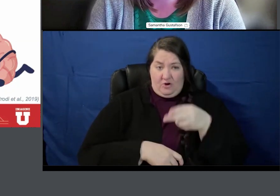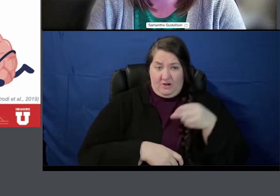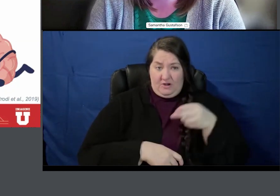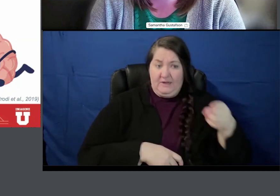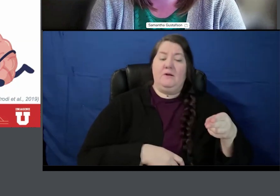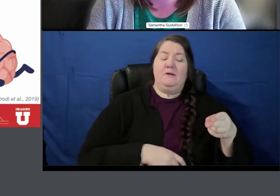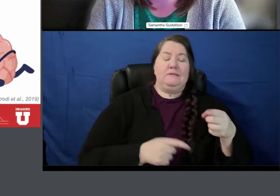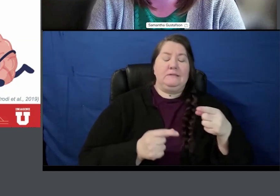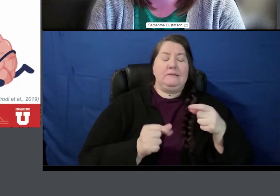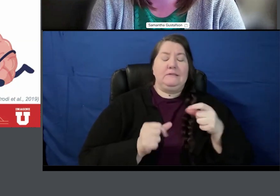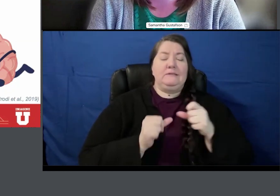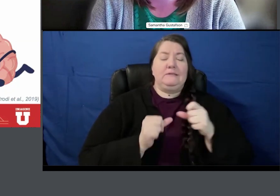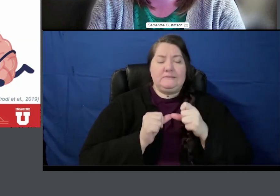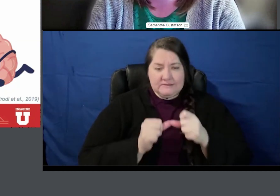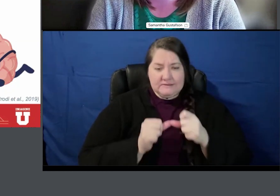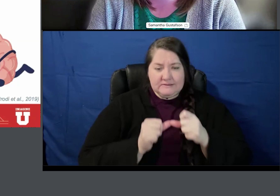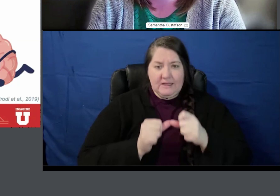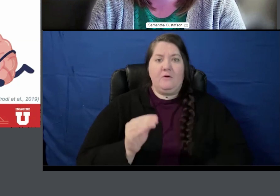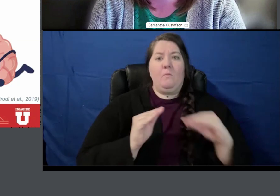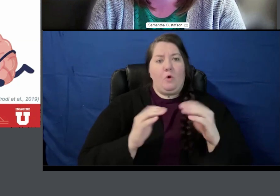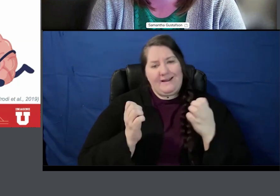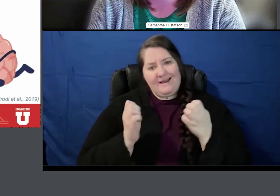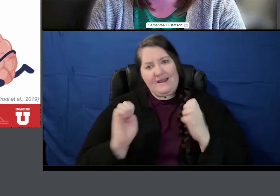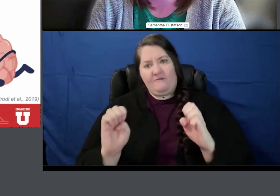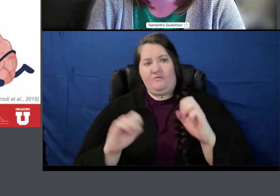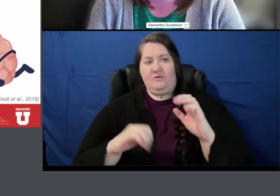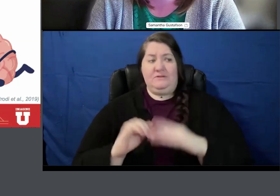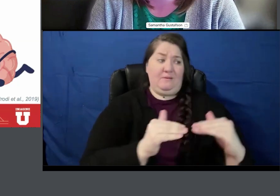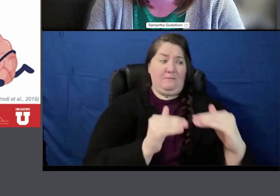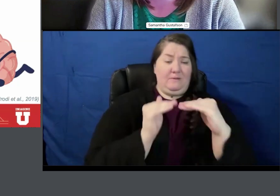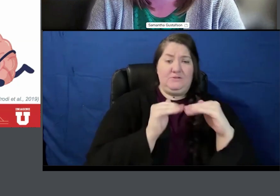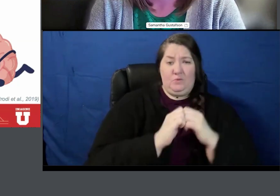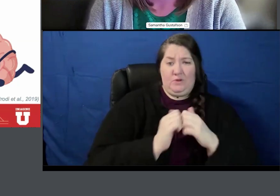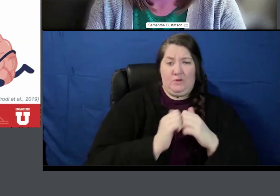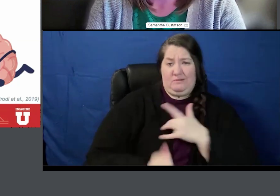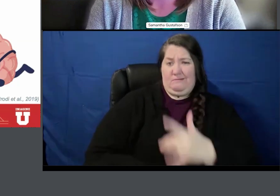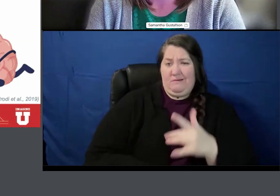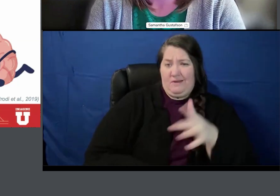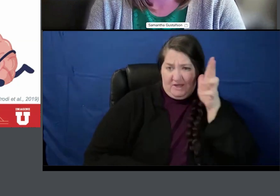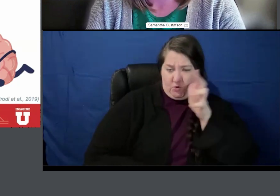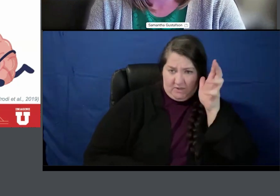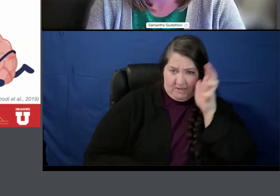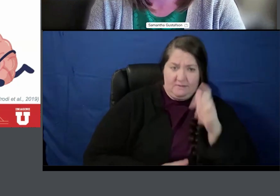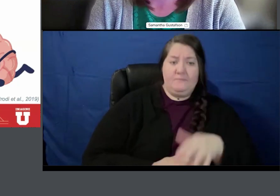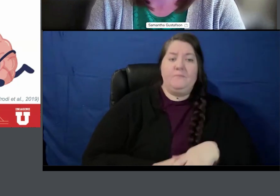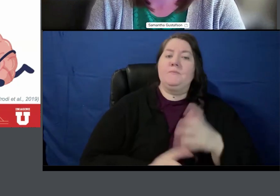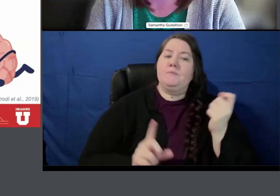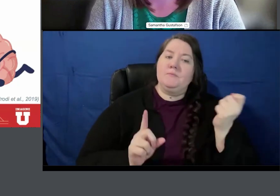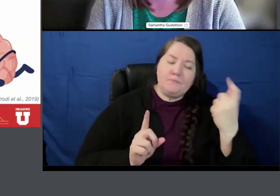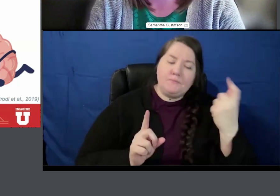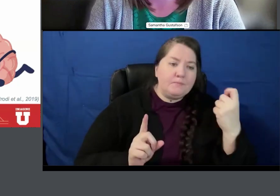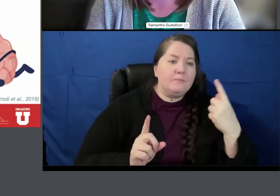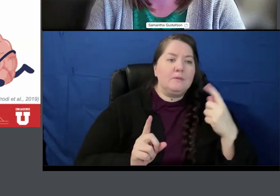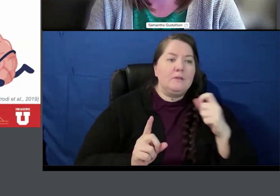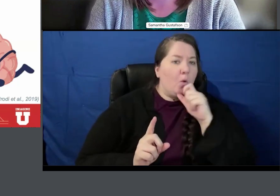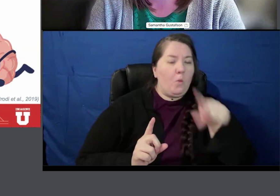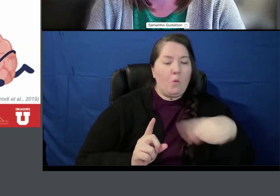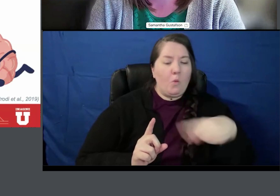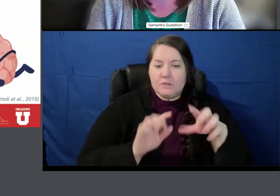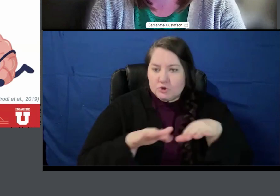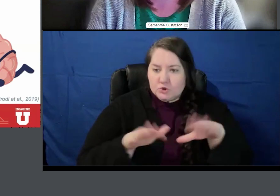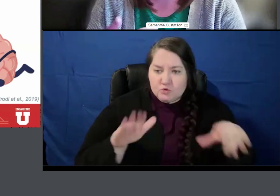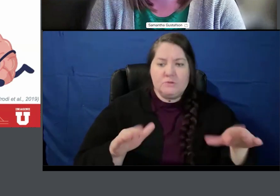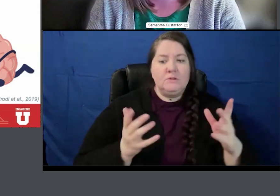consistently demonstrate greater listening effort than their peers with typical hearing. And again, this is not just in children who